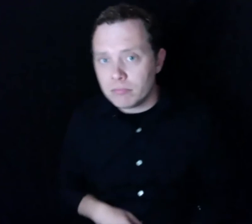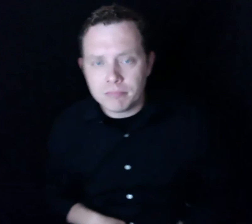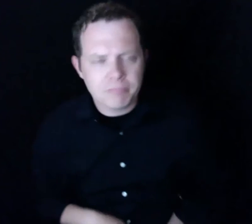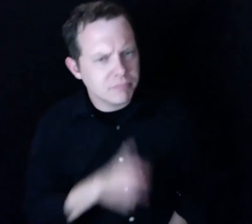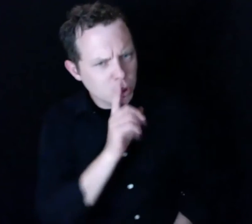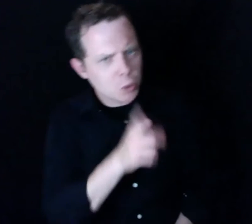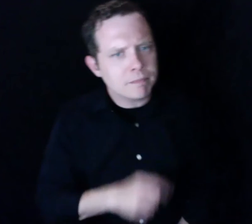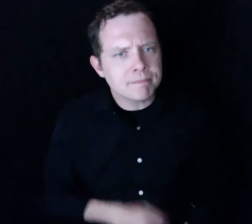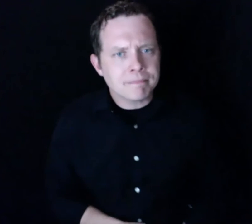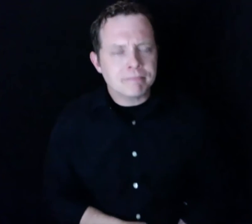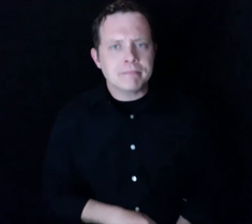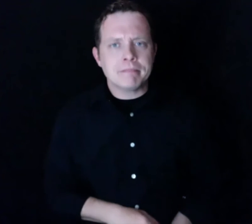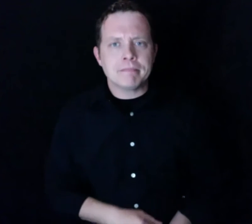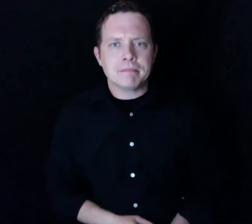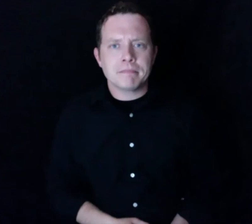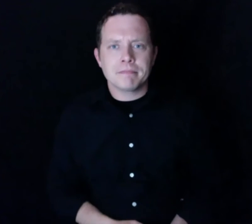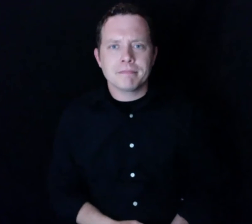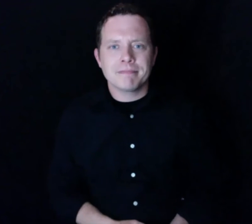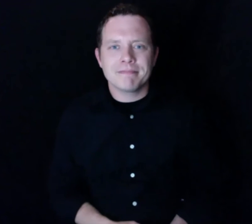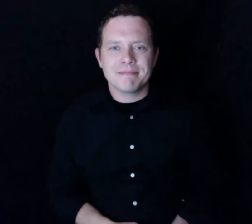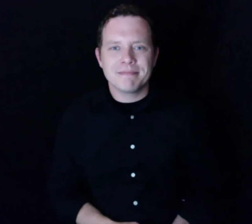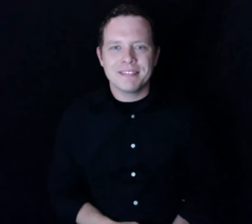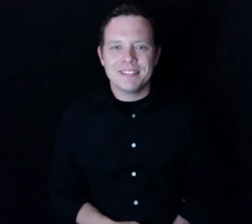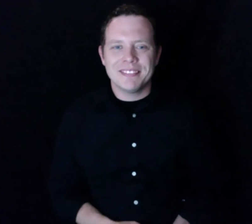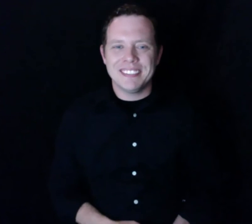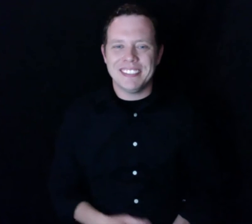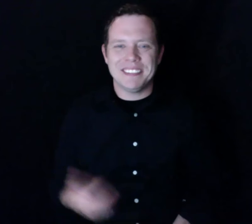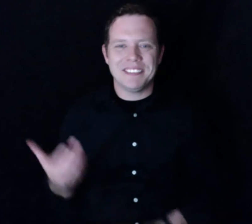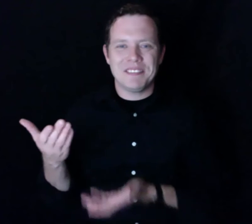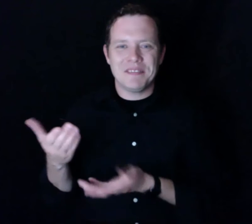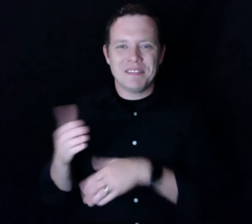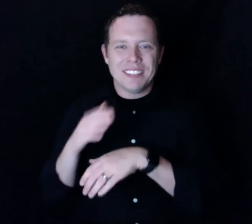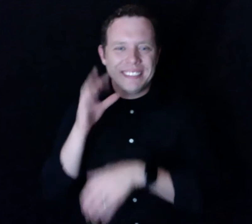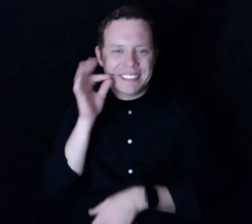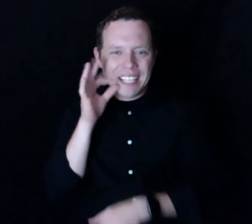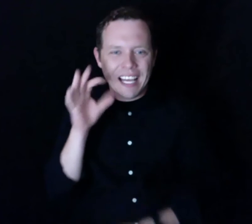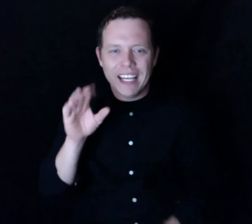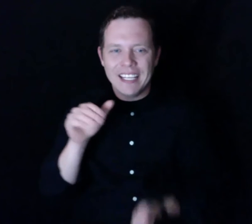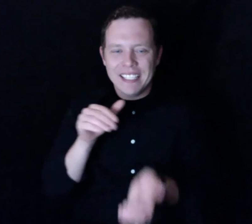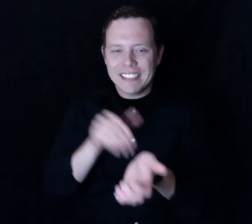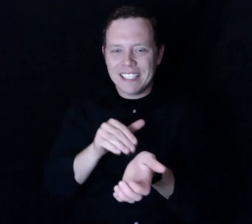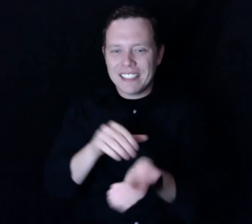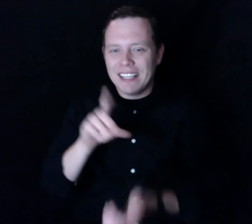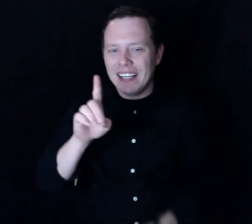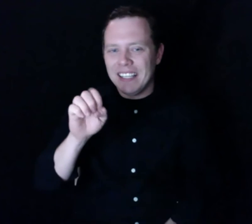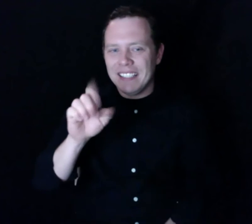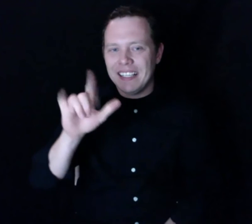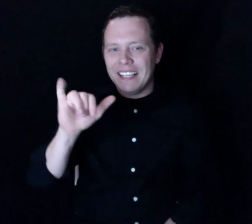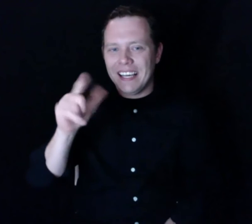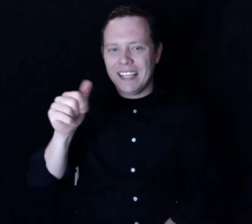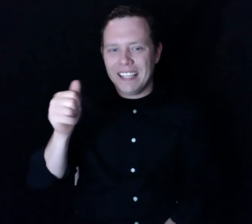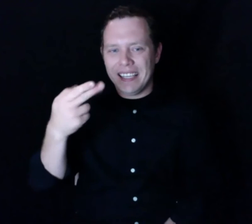Sure. This is Dr. Delilah. She's joined us today as well, and she's whispering the answers in my